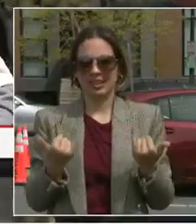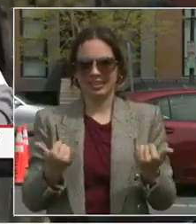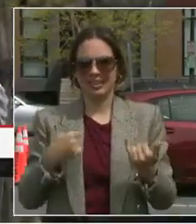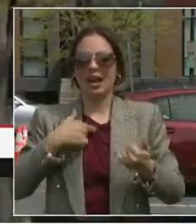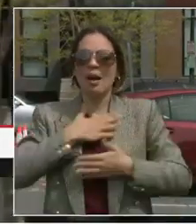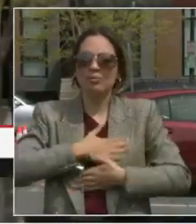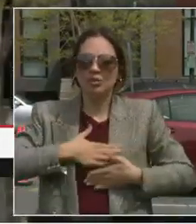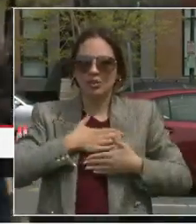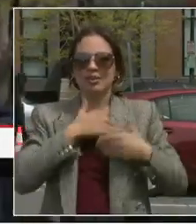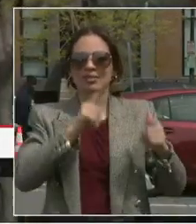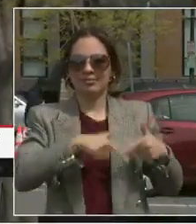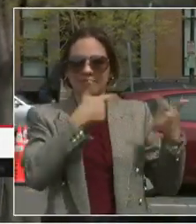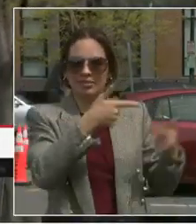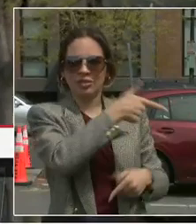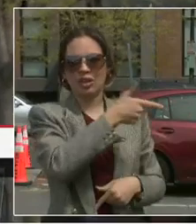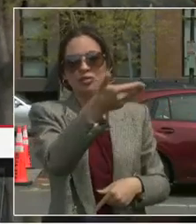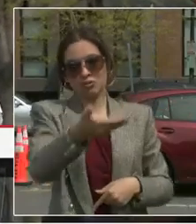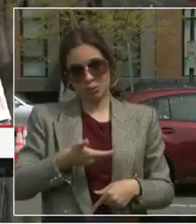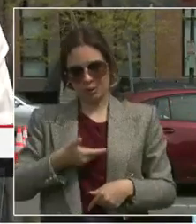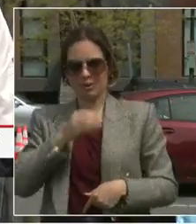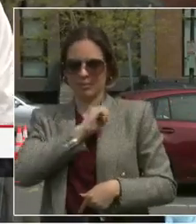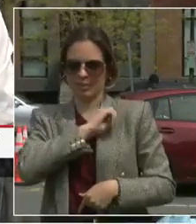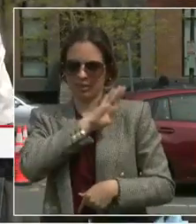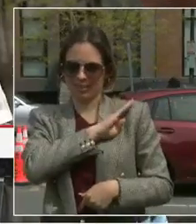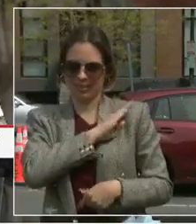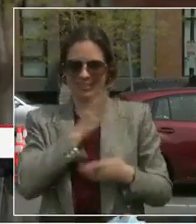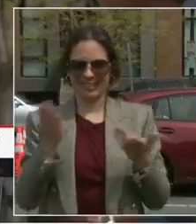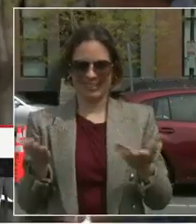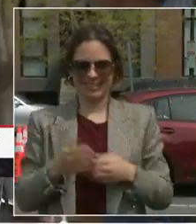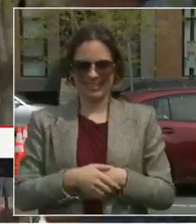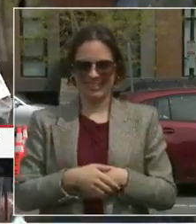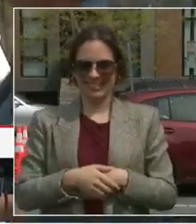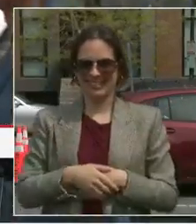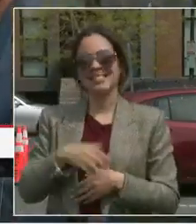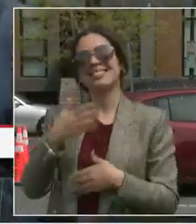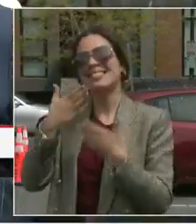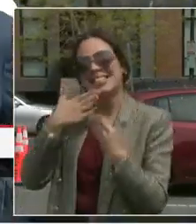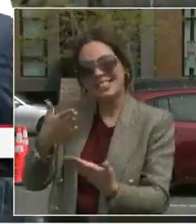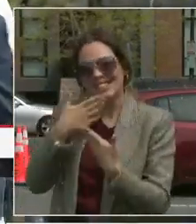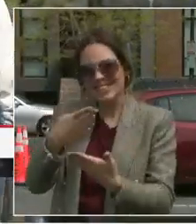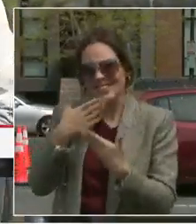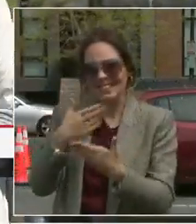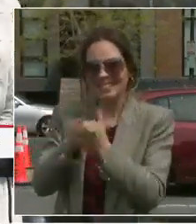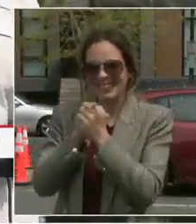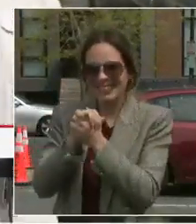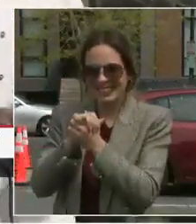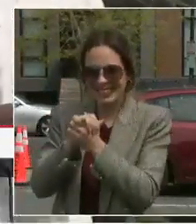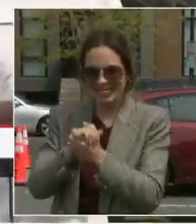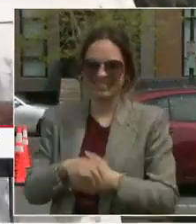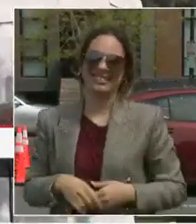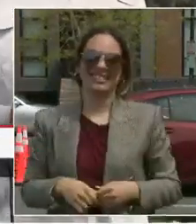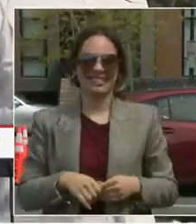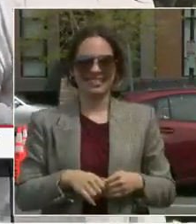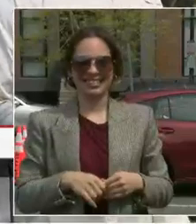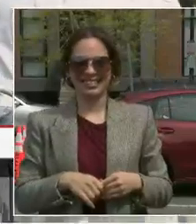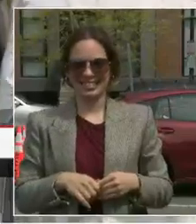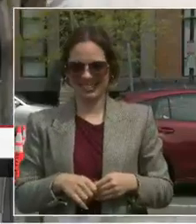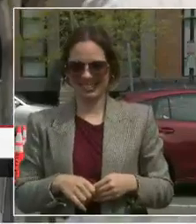doing? You from North Michigan Park? Yeah. Congratulations. I played basketball with them.